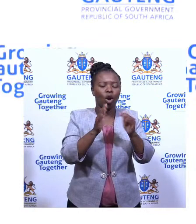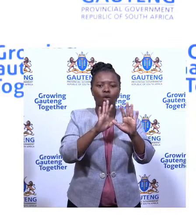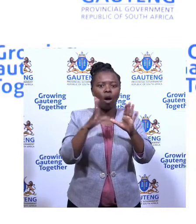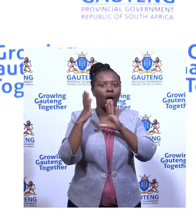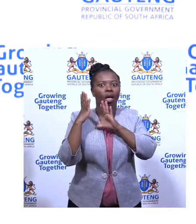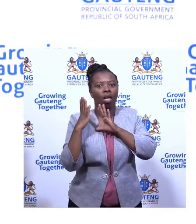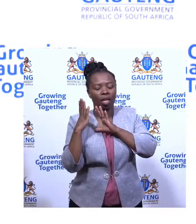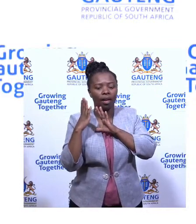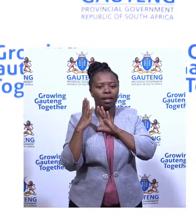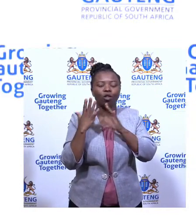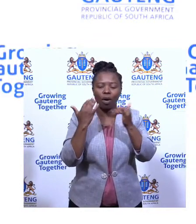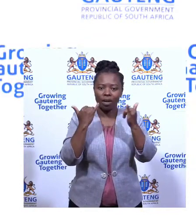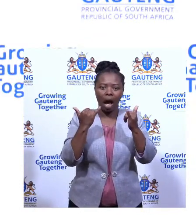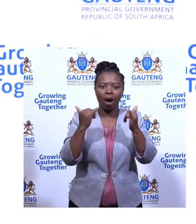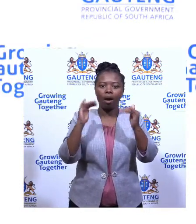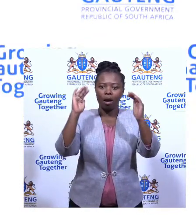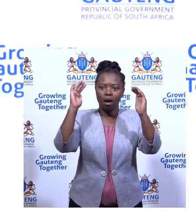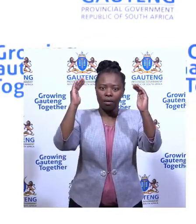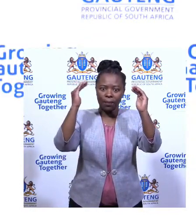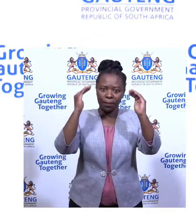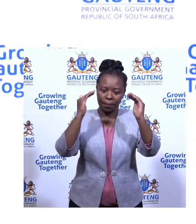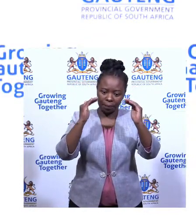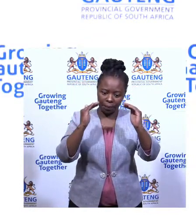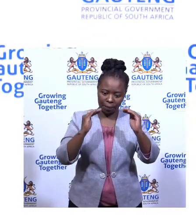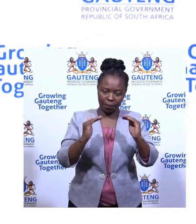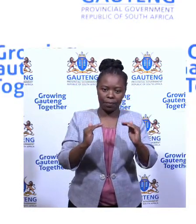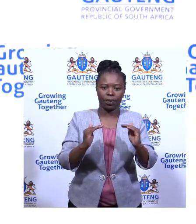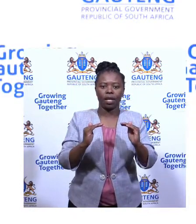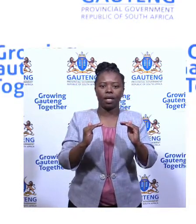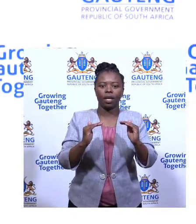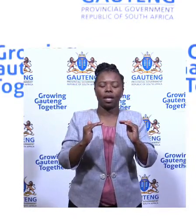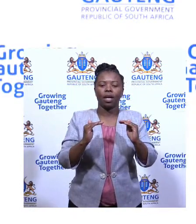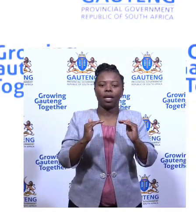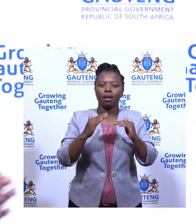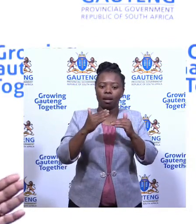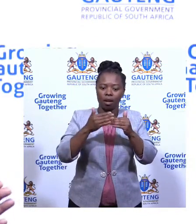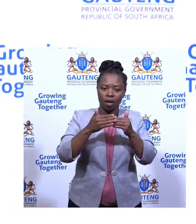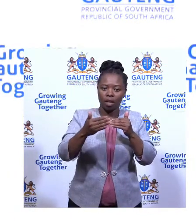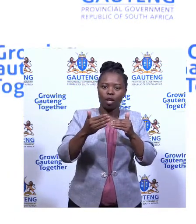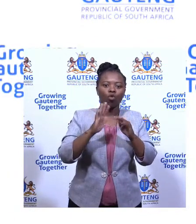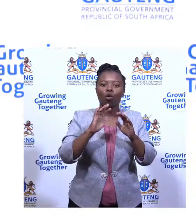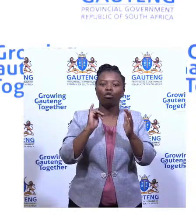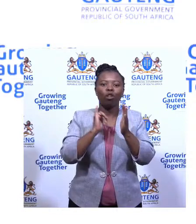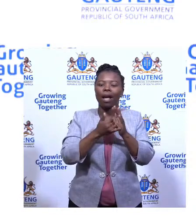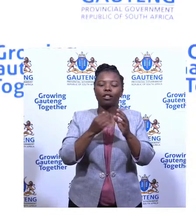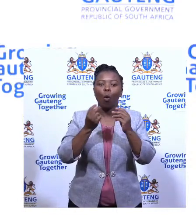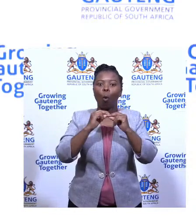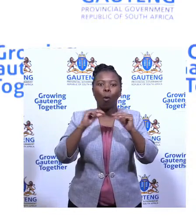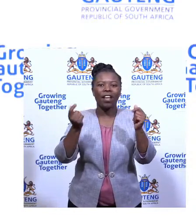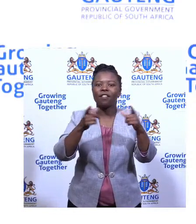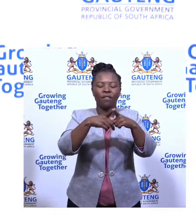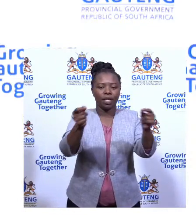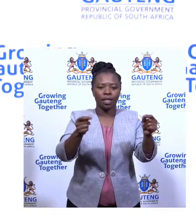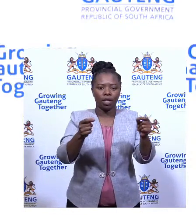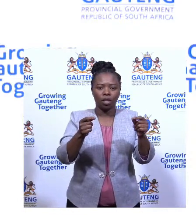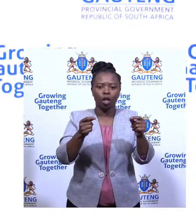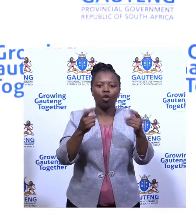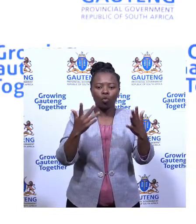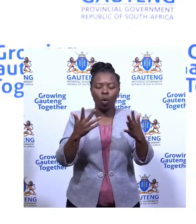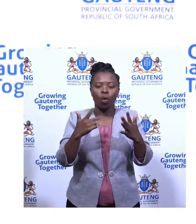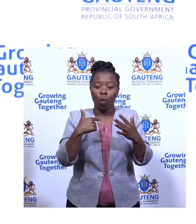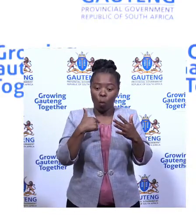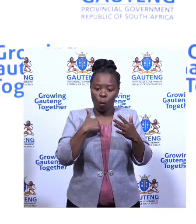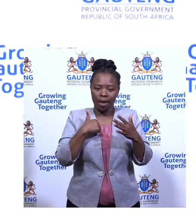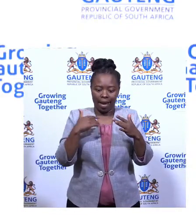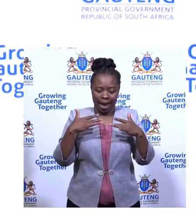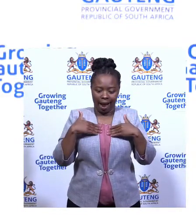the storm seems it will be longer, more protracted than just passing quickly. And how do we prepare the